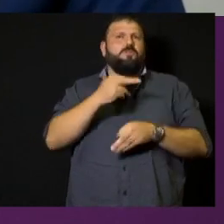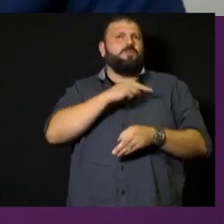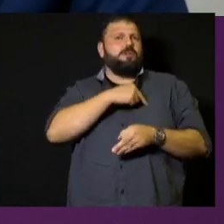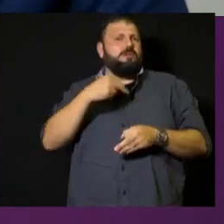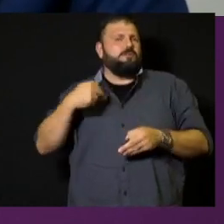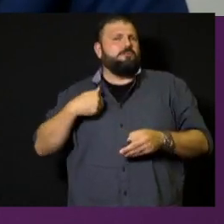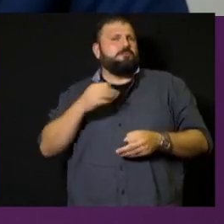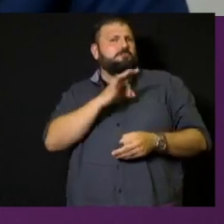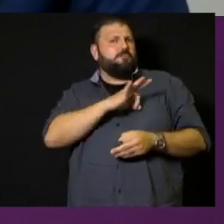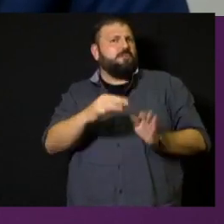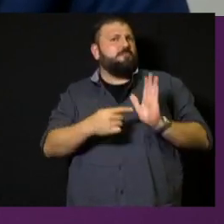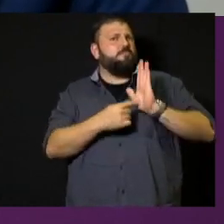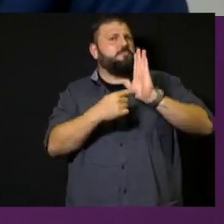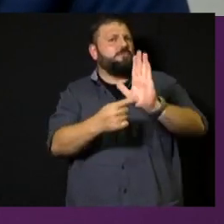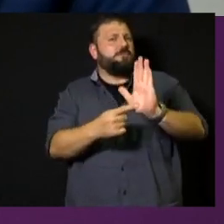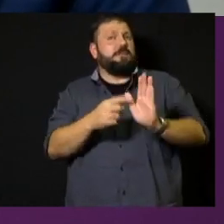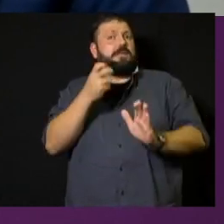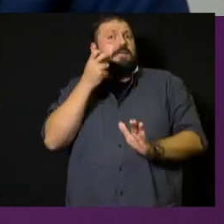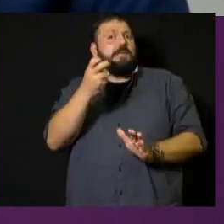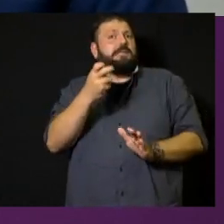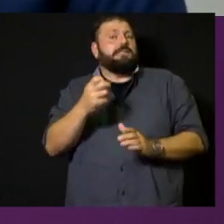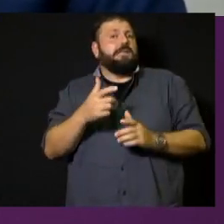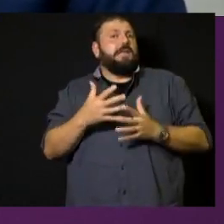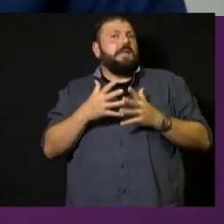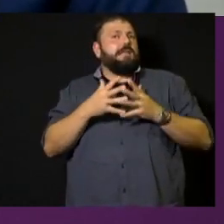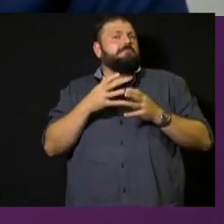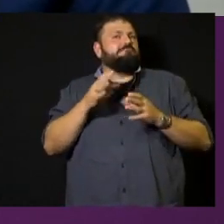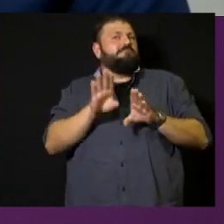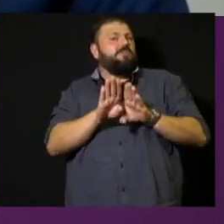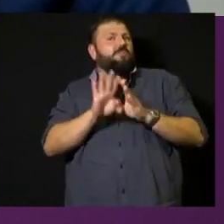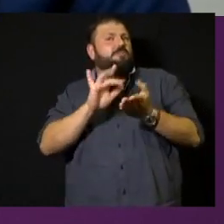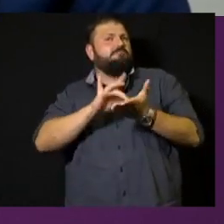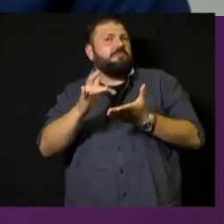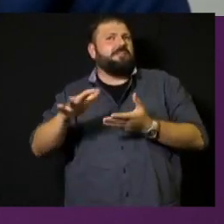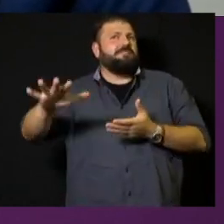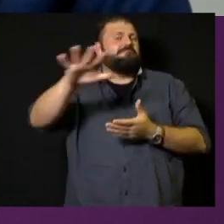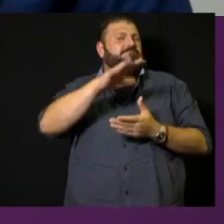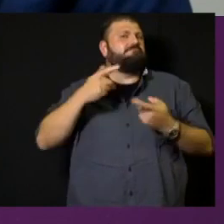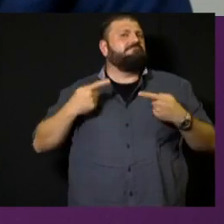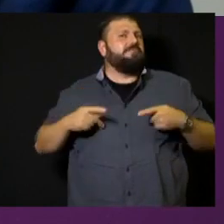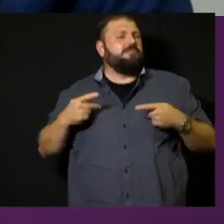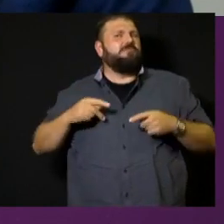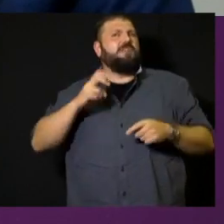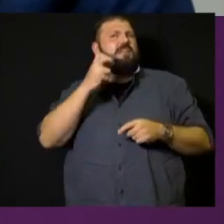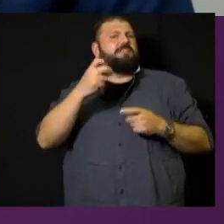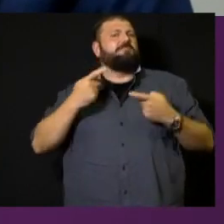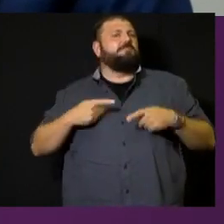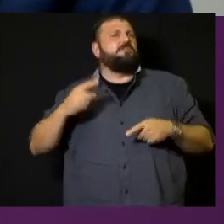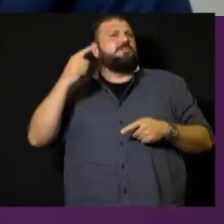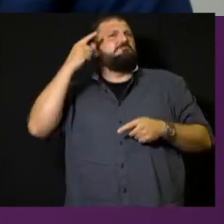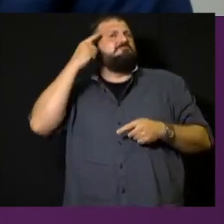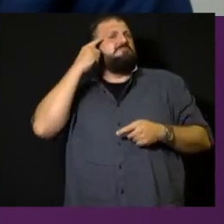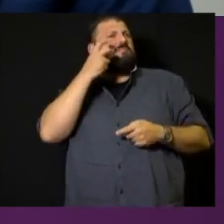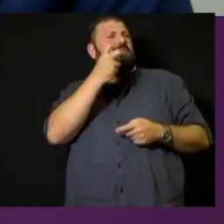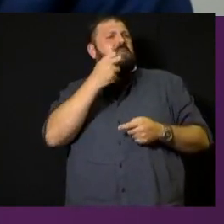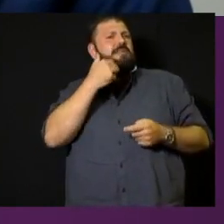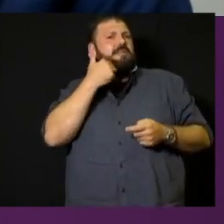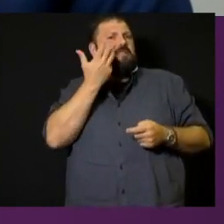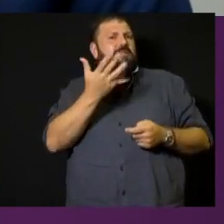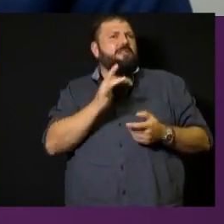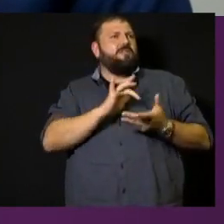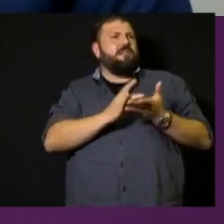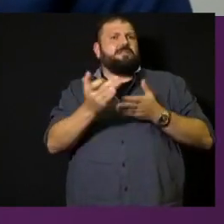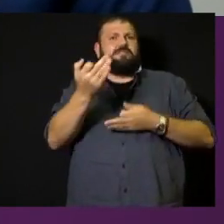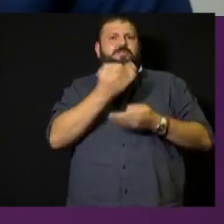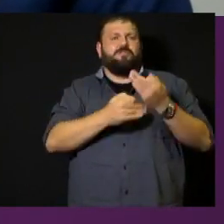depending on what we would show them. And thanks to this vision, they decided to go for their